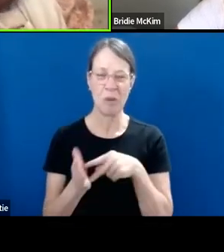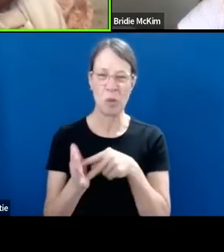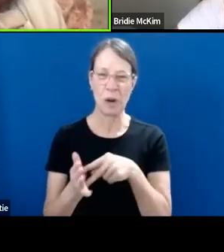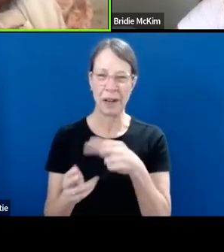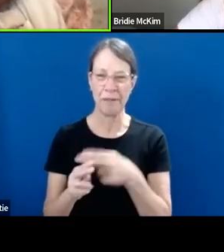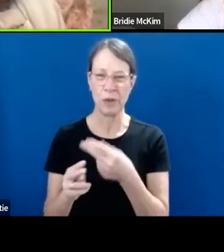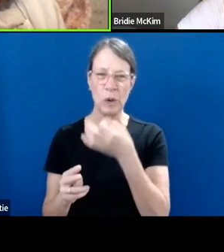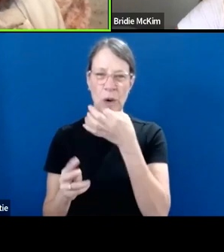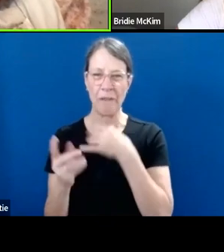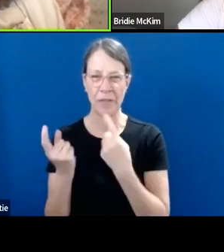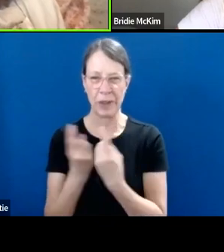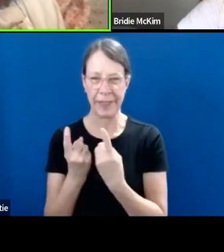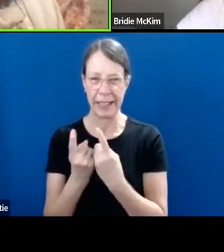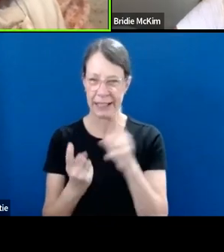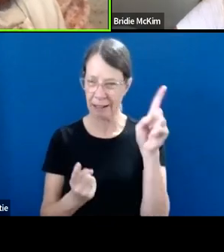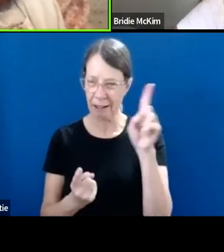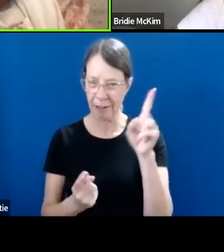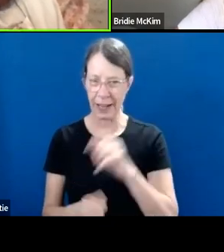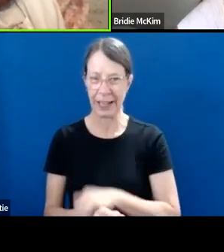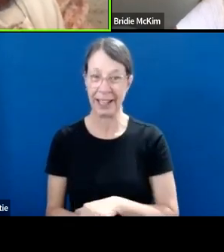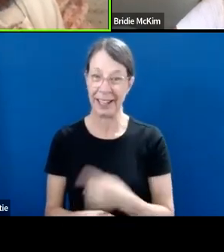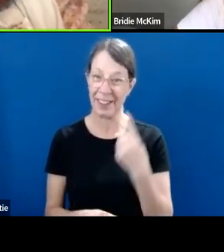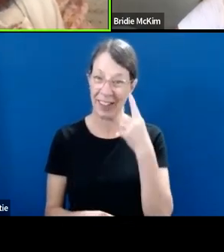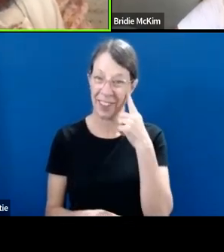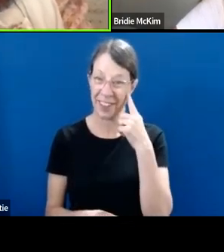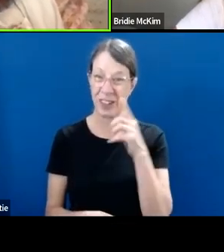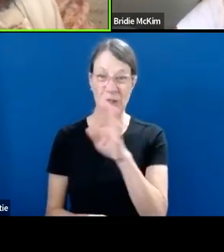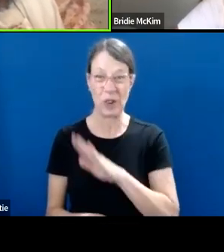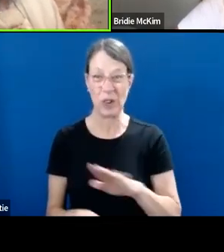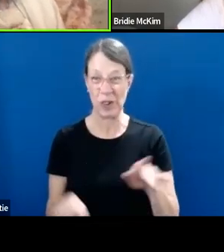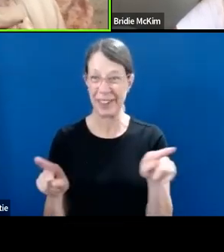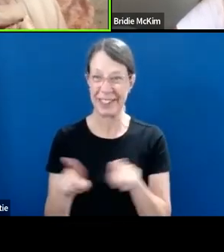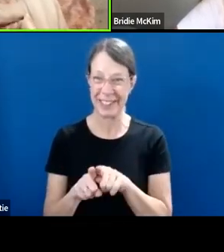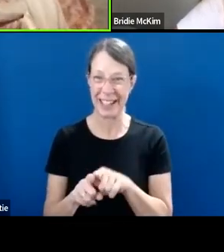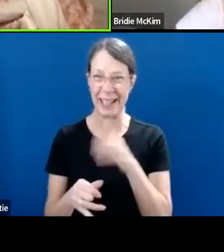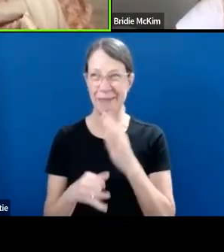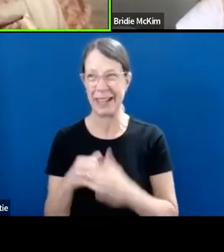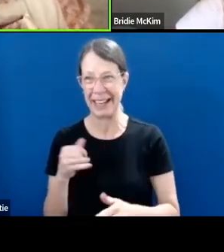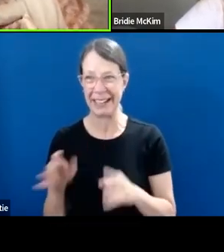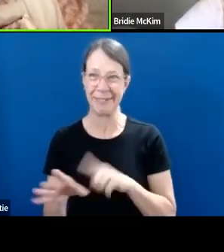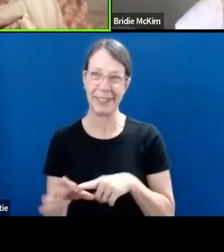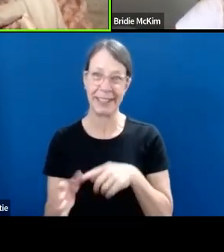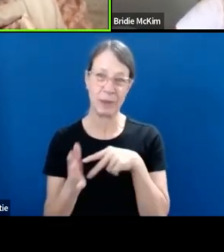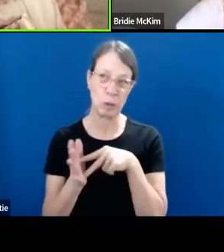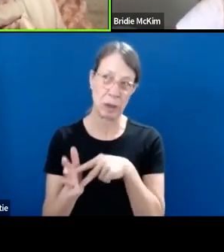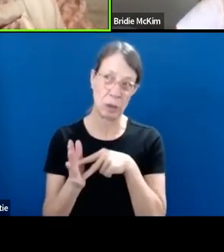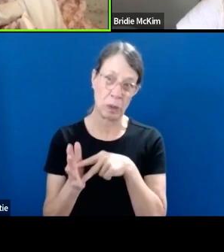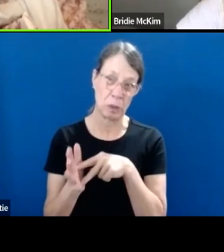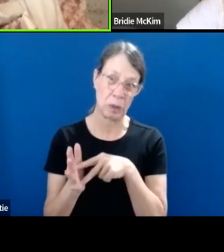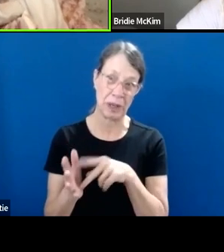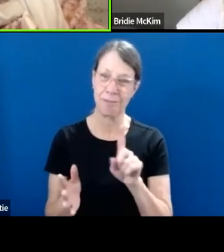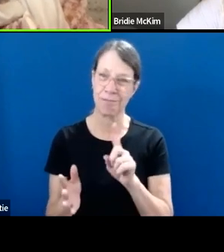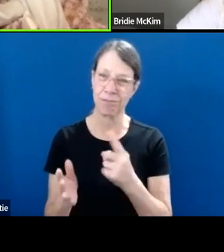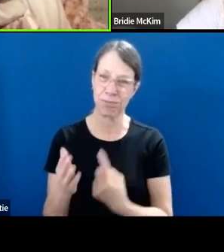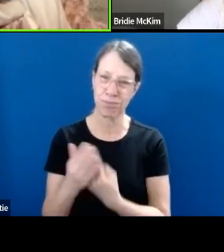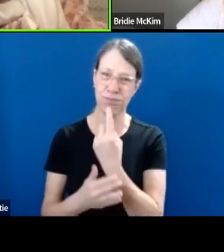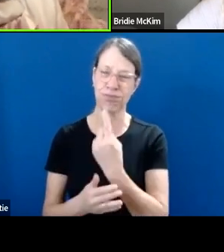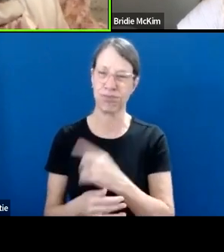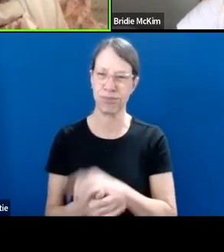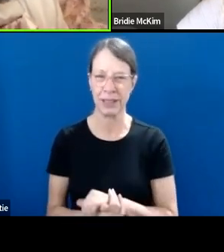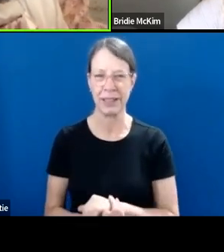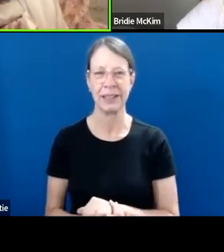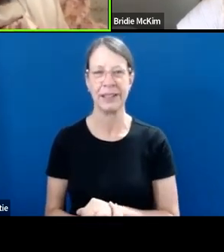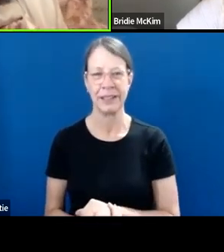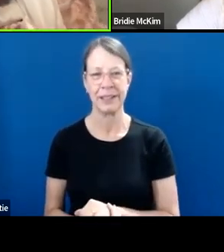things at the moment, which I think we all are at this time of year. Just to see what lands, and that's